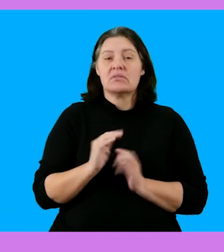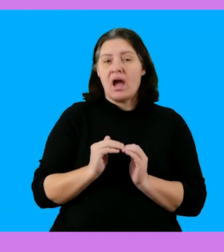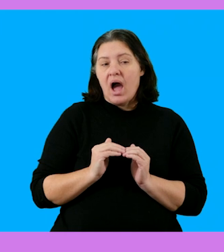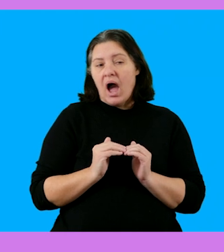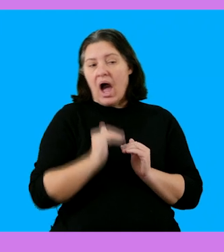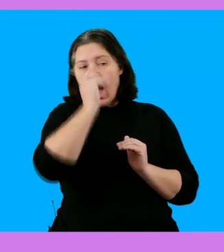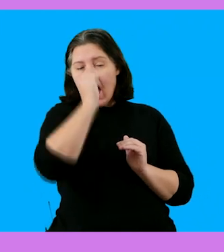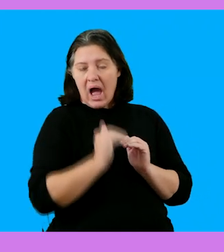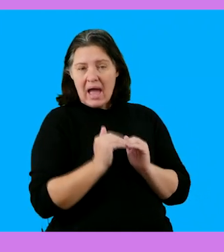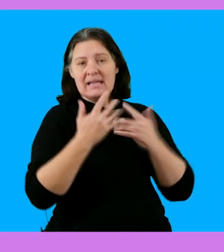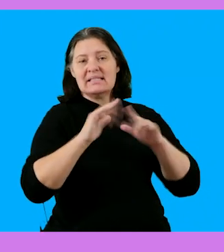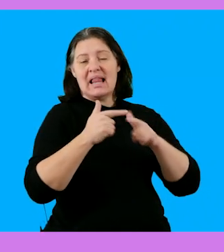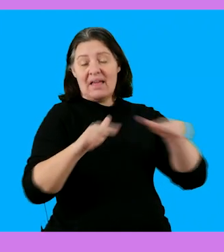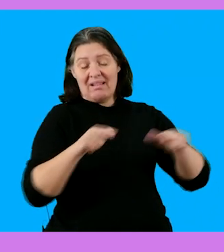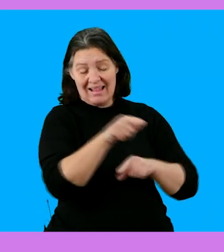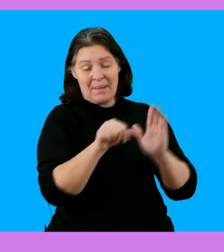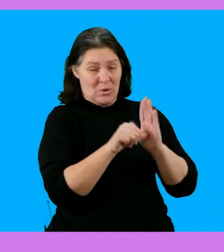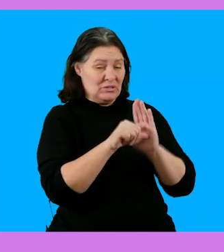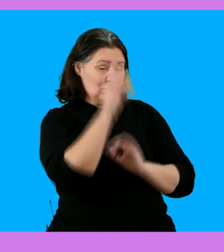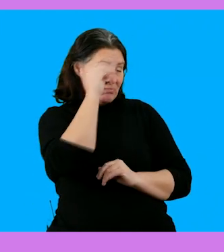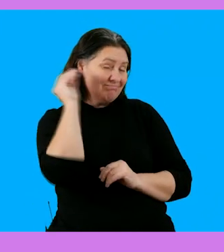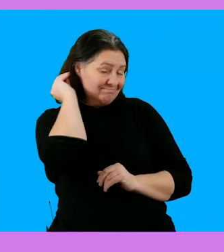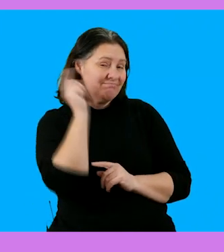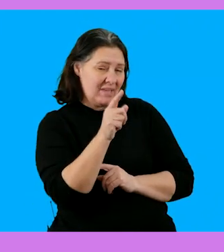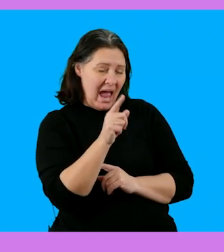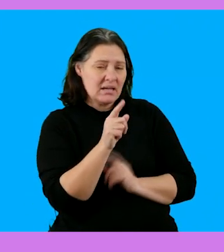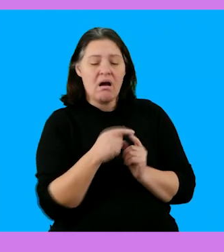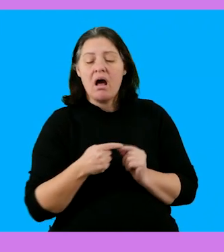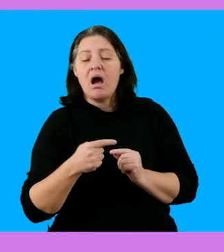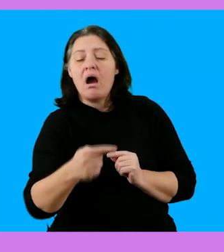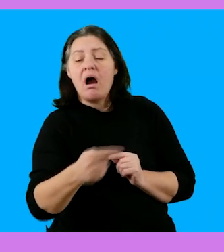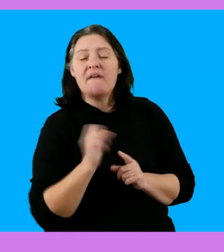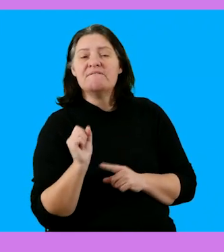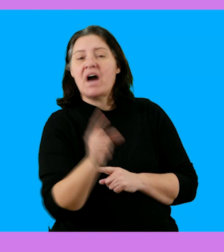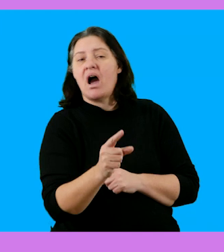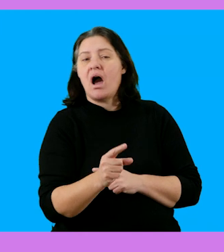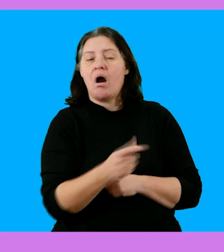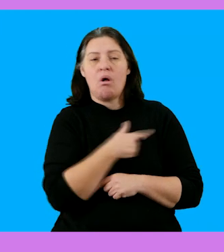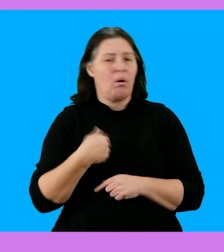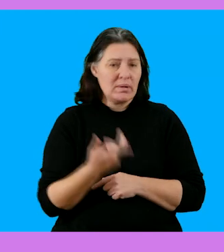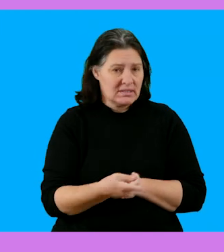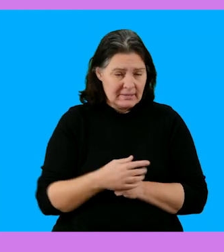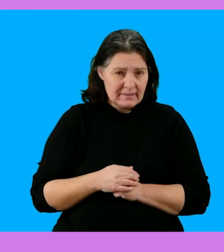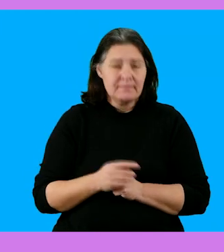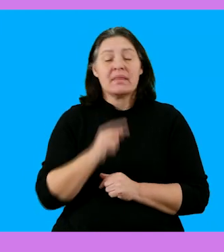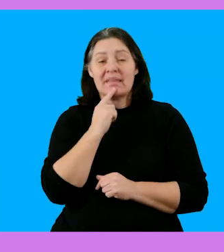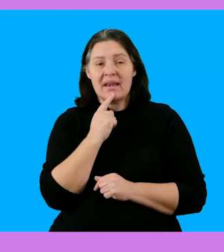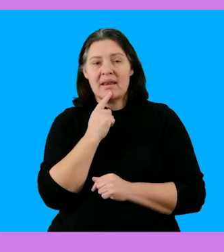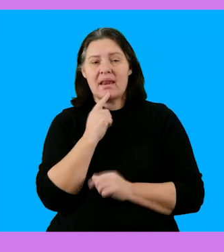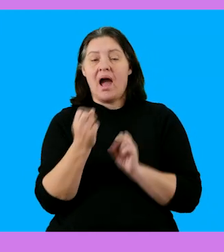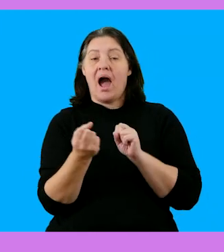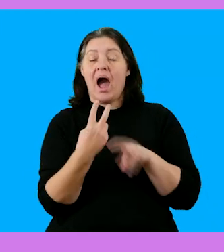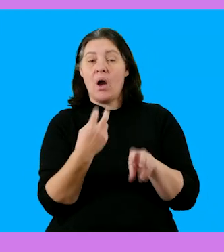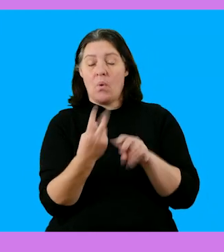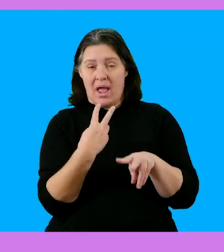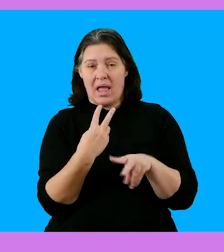normally indicate height above sea level, very important to note, and corresponding distance. Then lastly here, I indicated